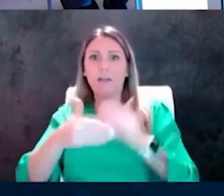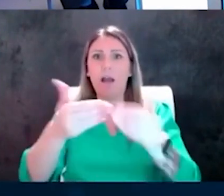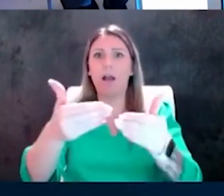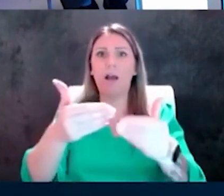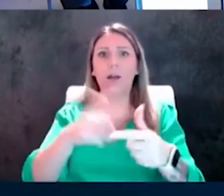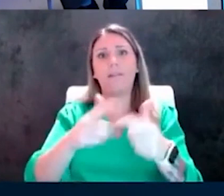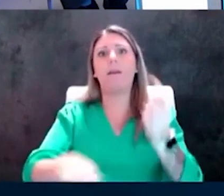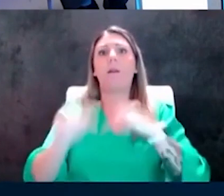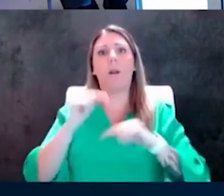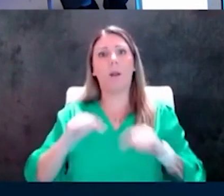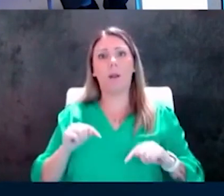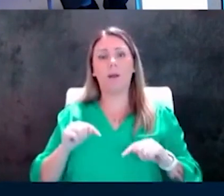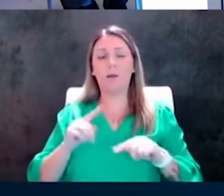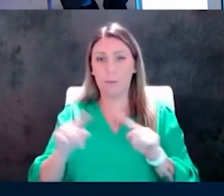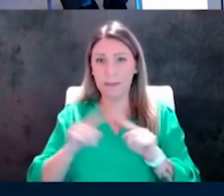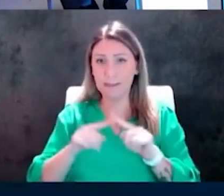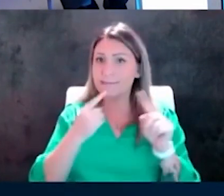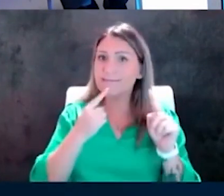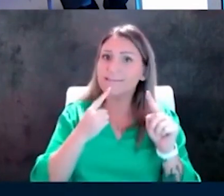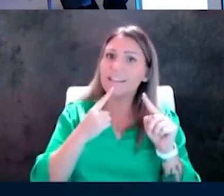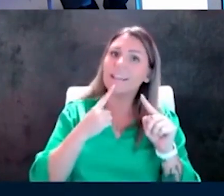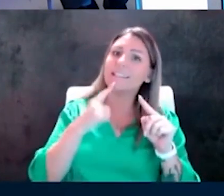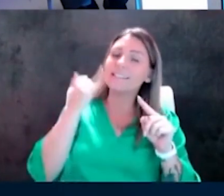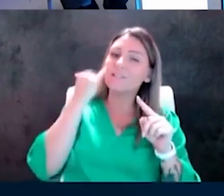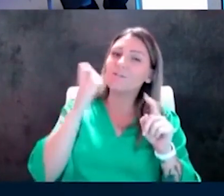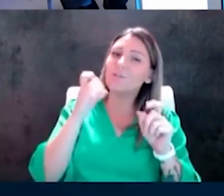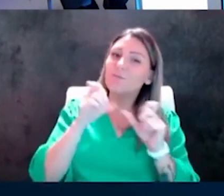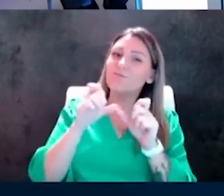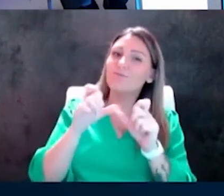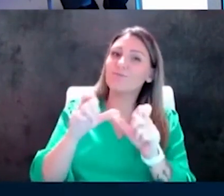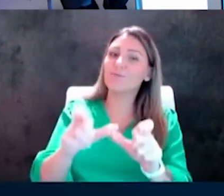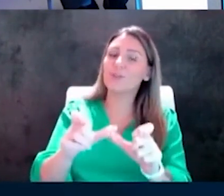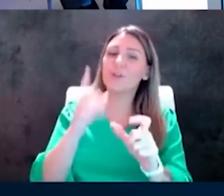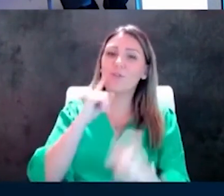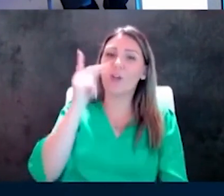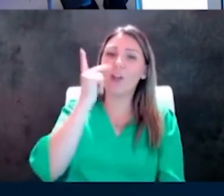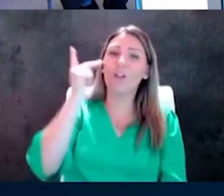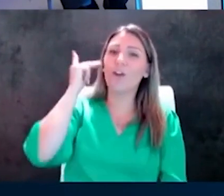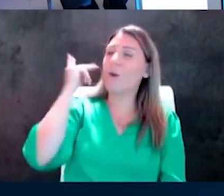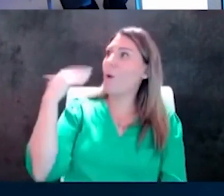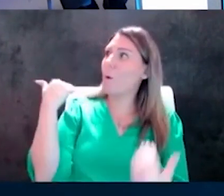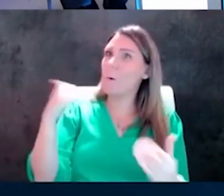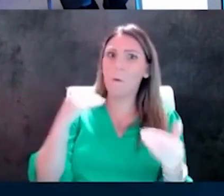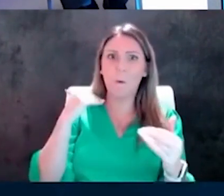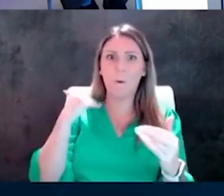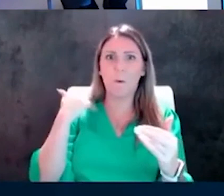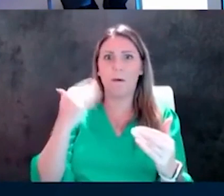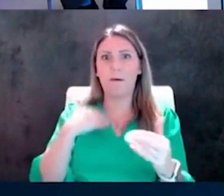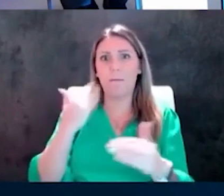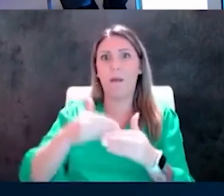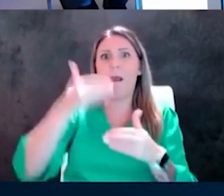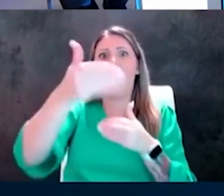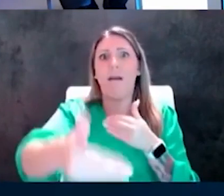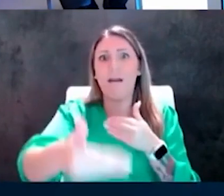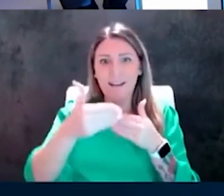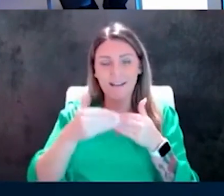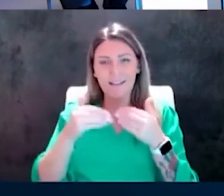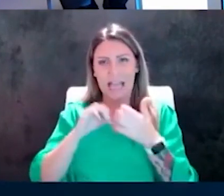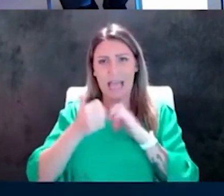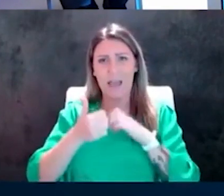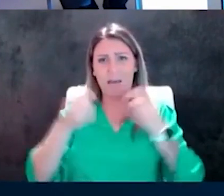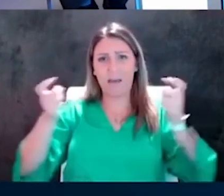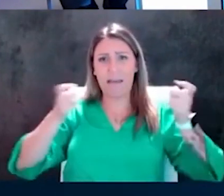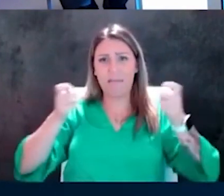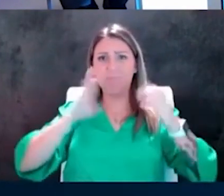But he says to Mikayla, as long as you keep moving forward, one day you look back and realize how far that you've come. So what have you done to handle that frustration of not being all